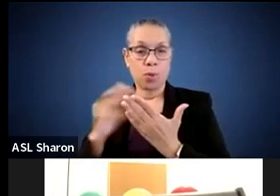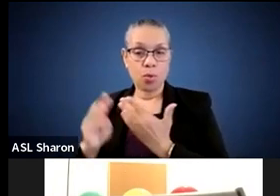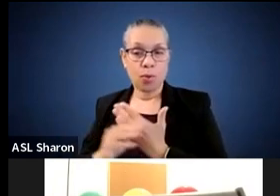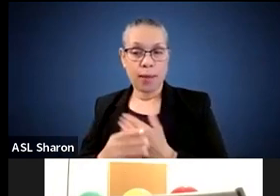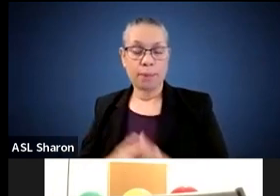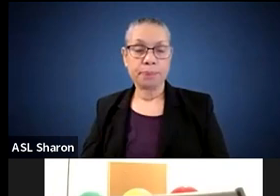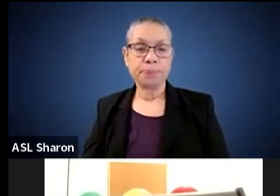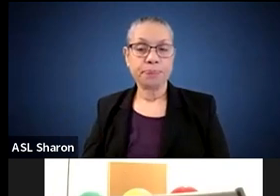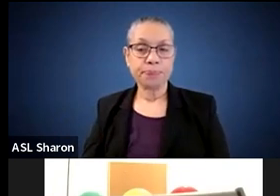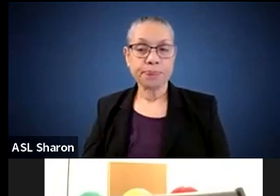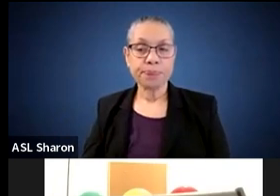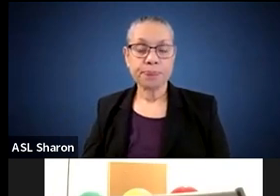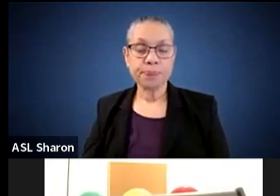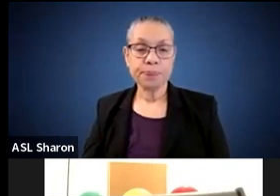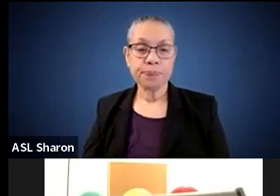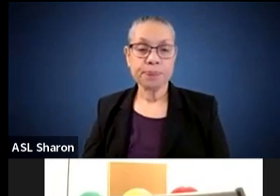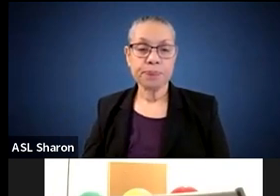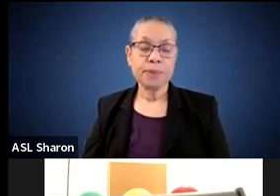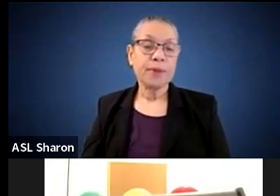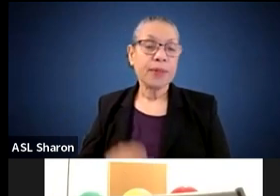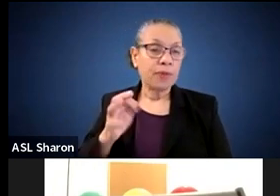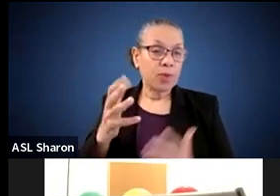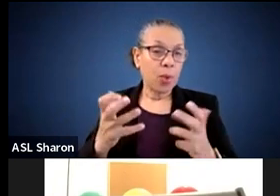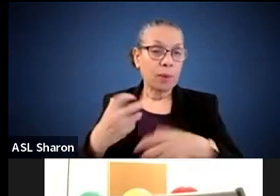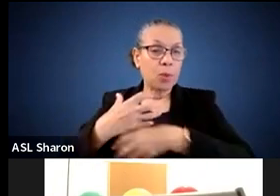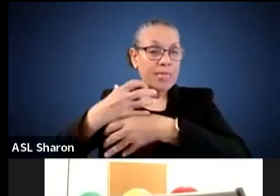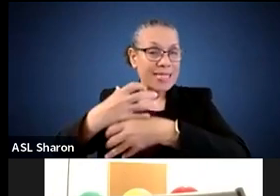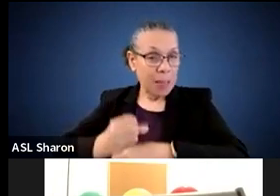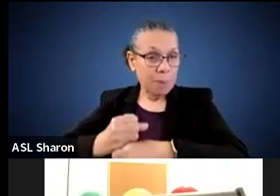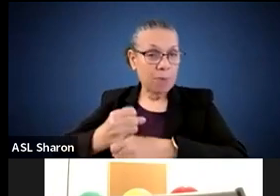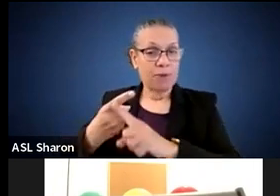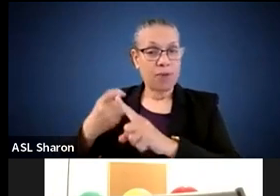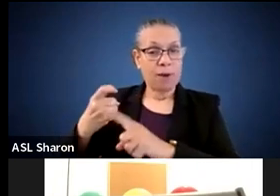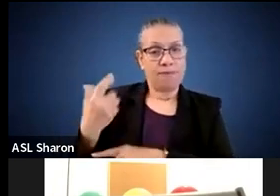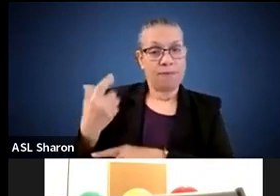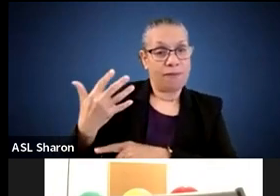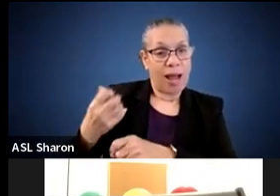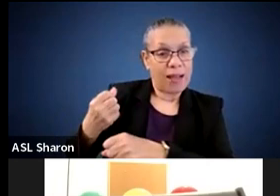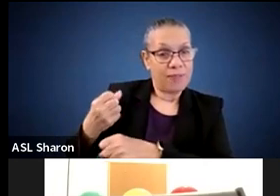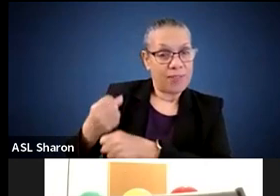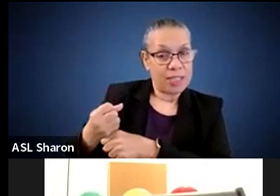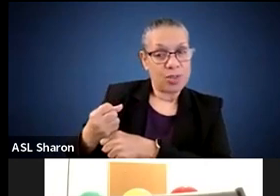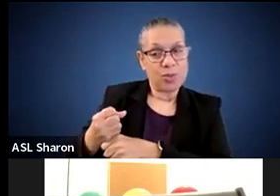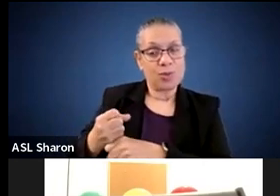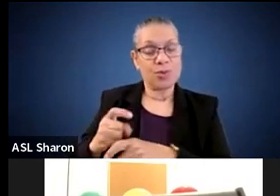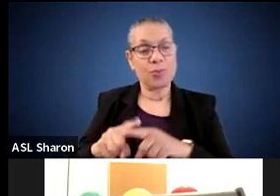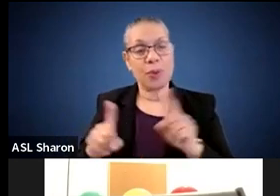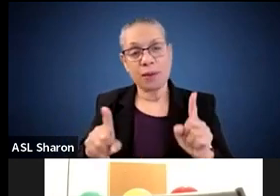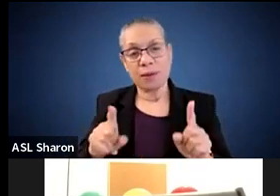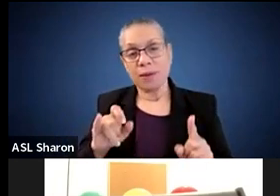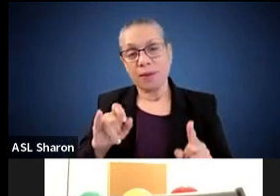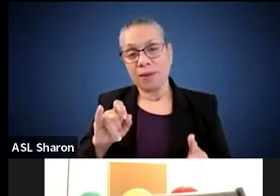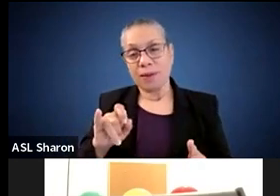can give you uh more of a summary in terms of the past five years it but you um if you if you could give